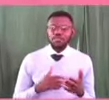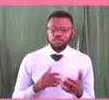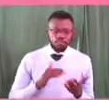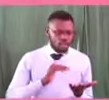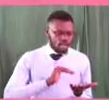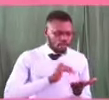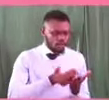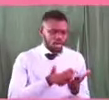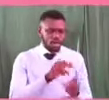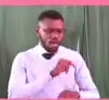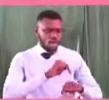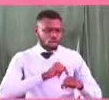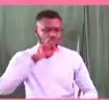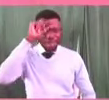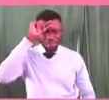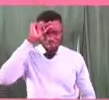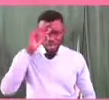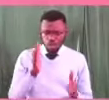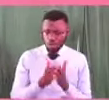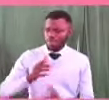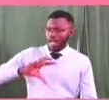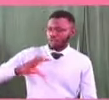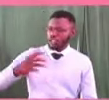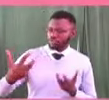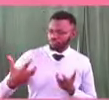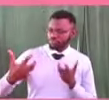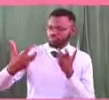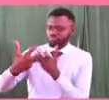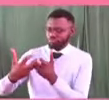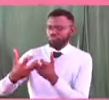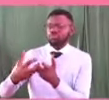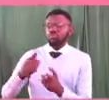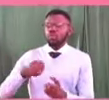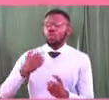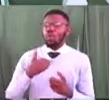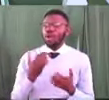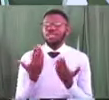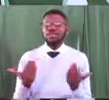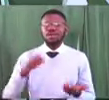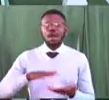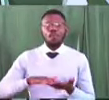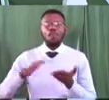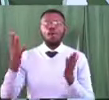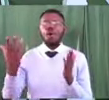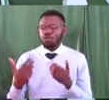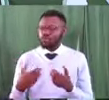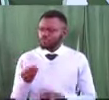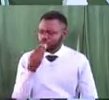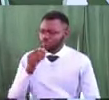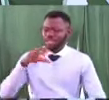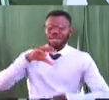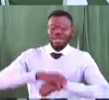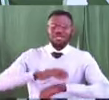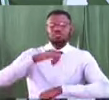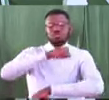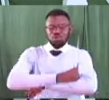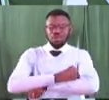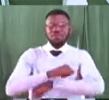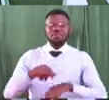as national government so that we can get more and more of our children to access food in school.